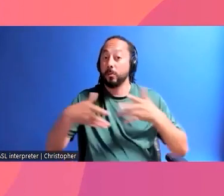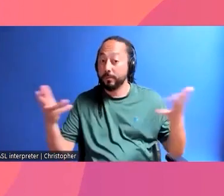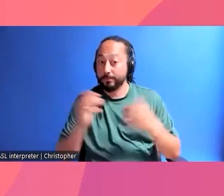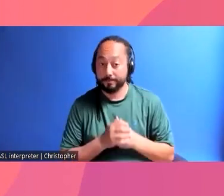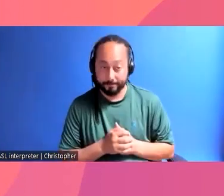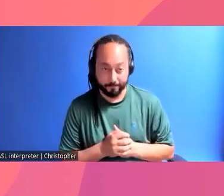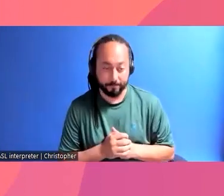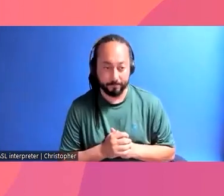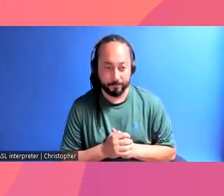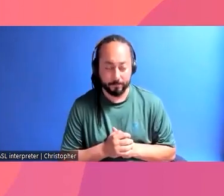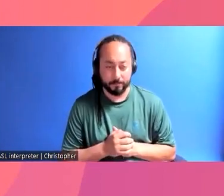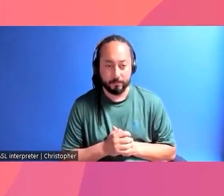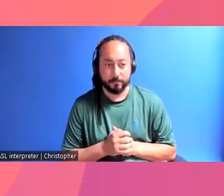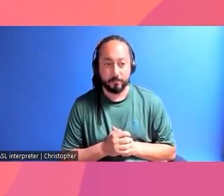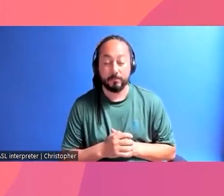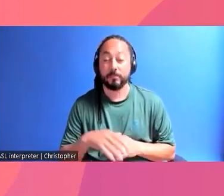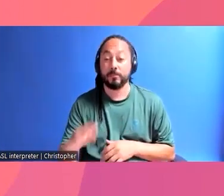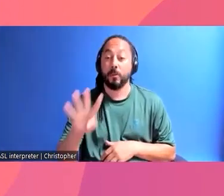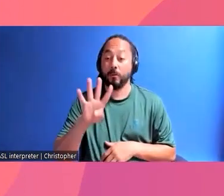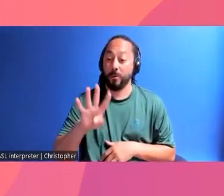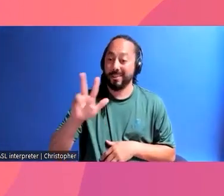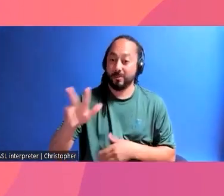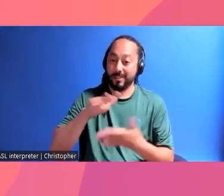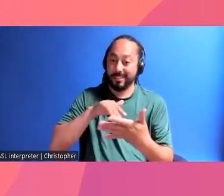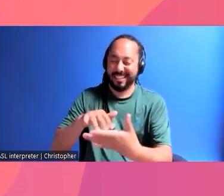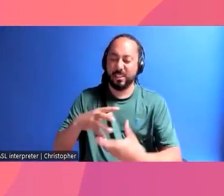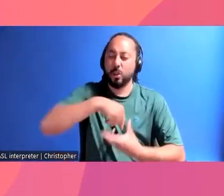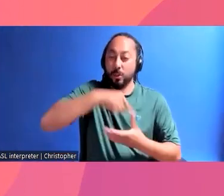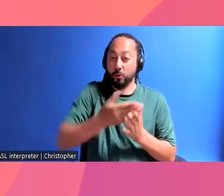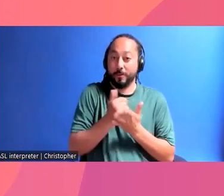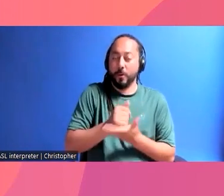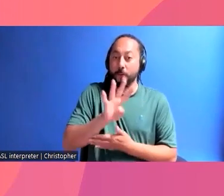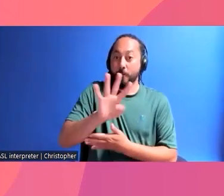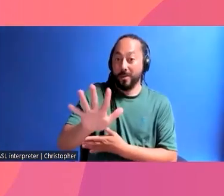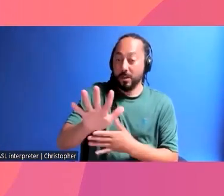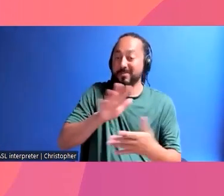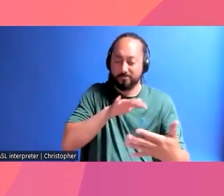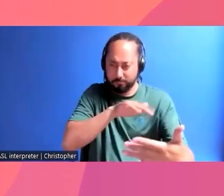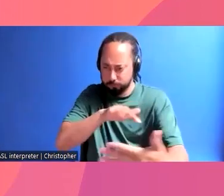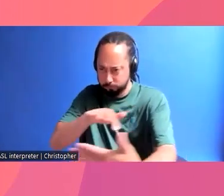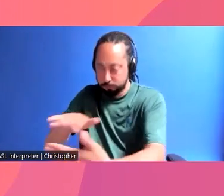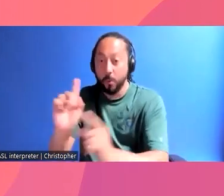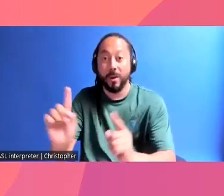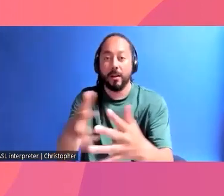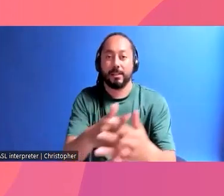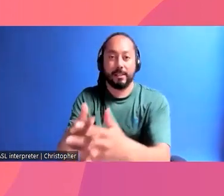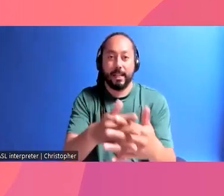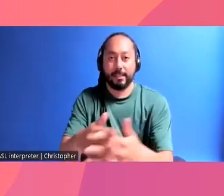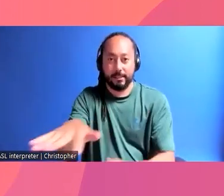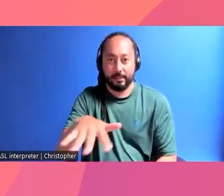Well, all of the 43 studies that were included in this review were based in the United States.